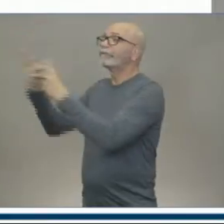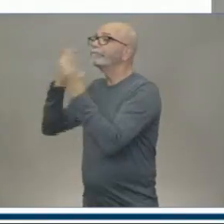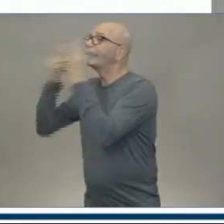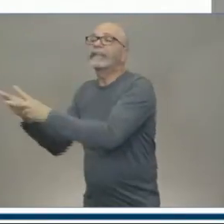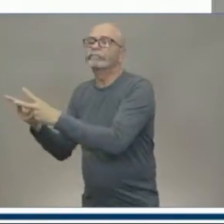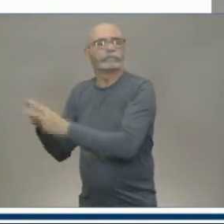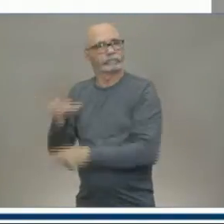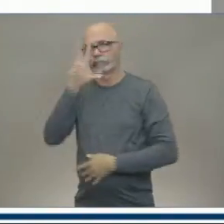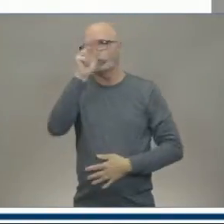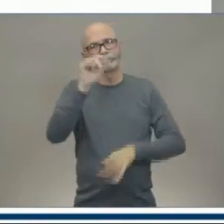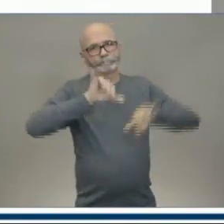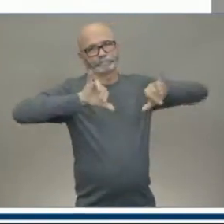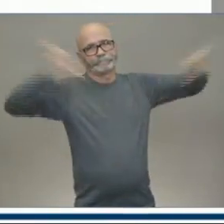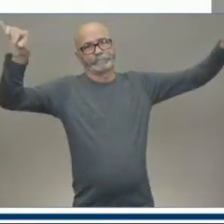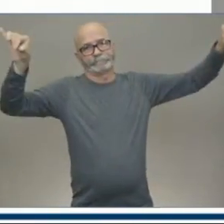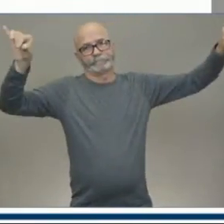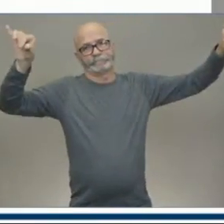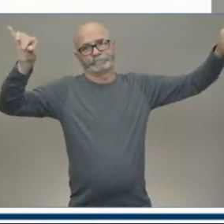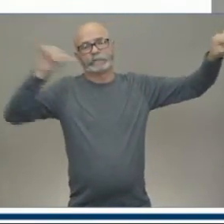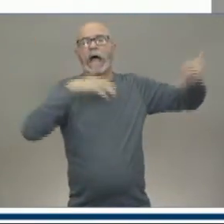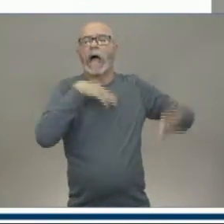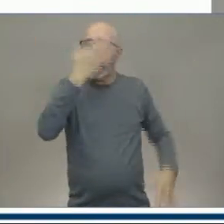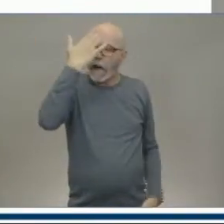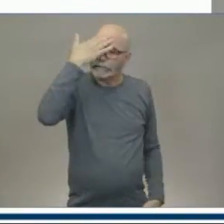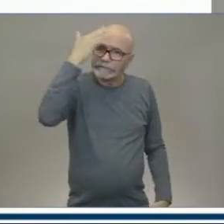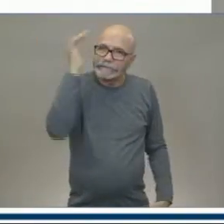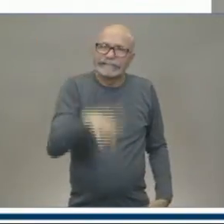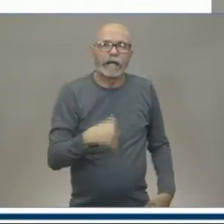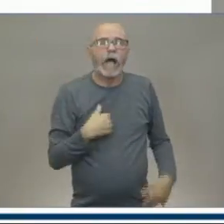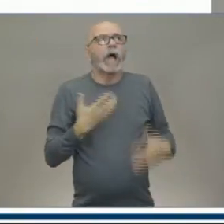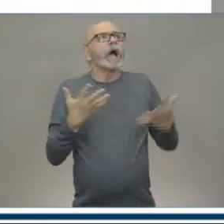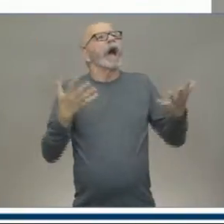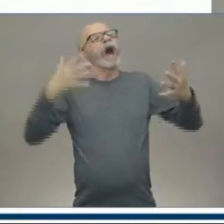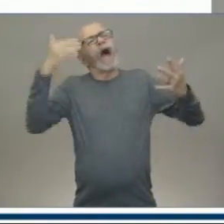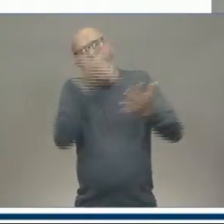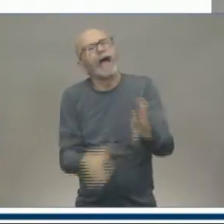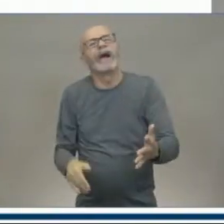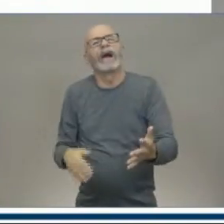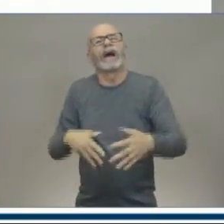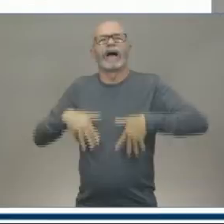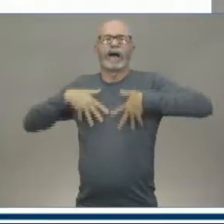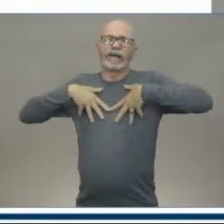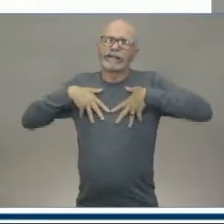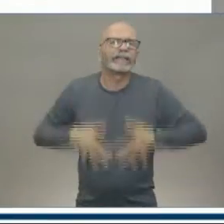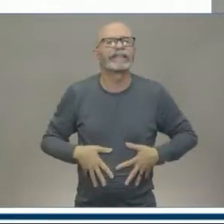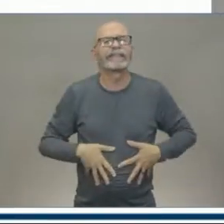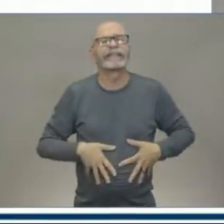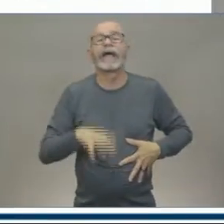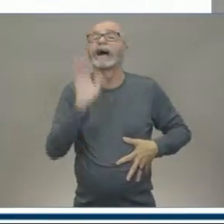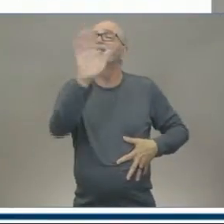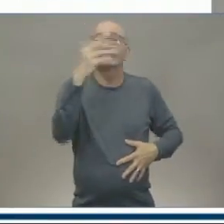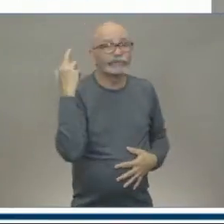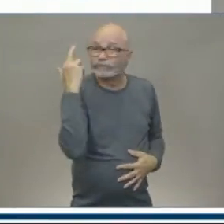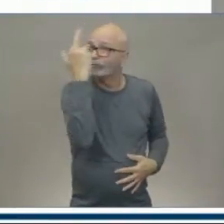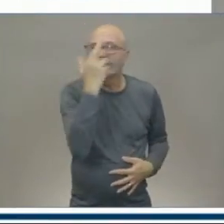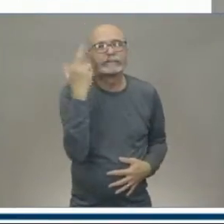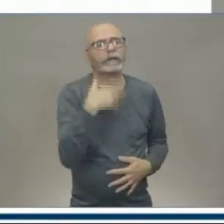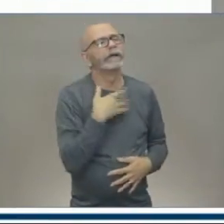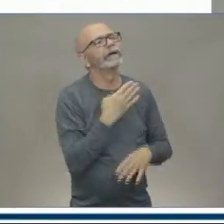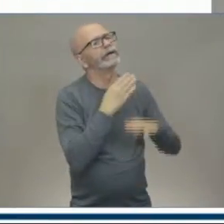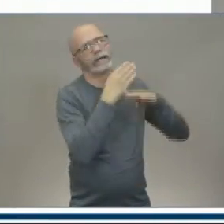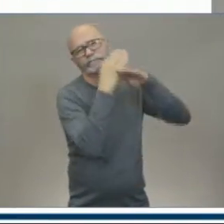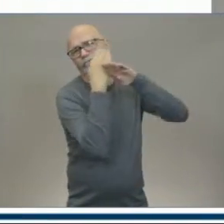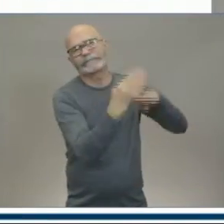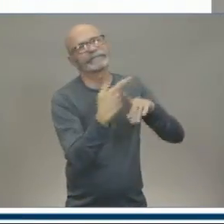We appreciate that this is challenging for residents and their families, but we are doing this to protect them from the virus as our case